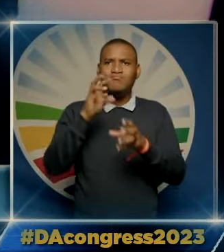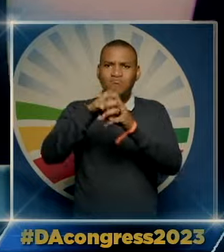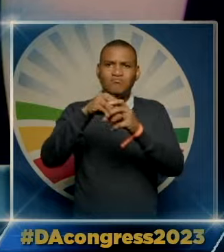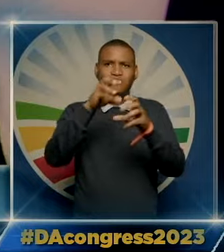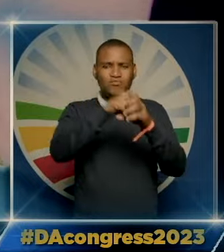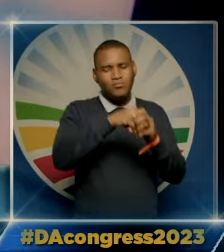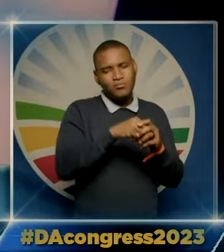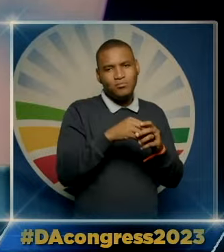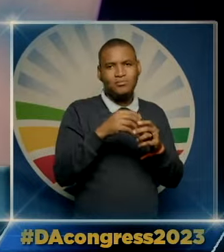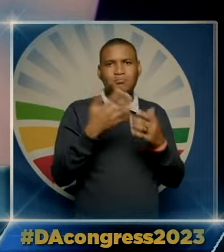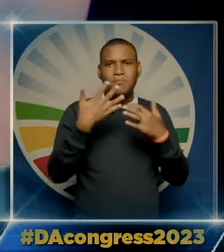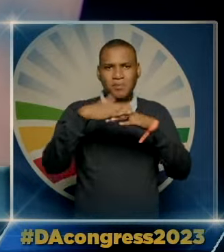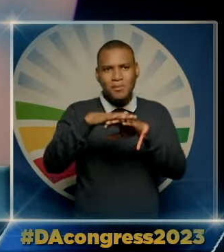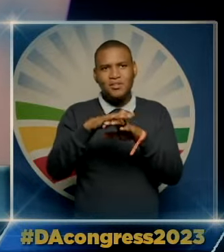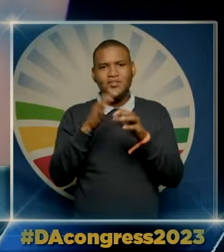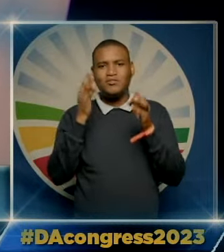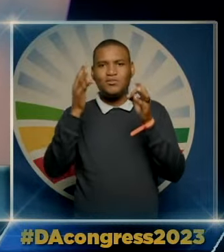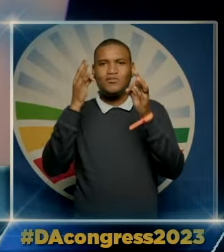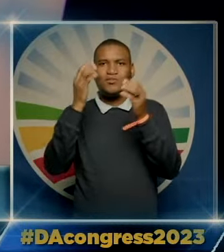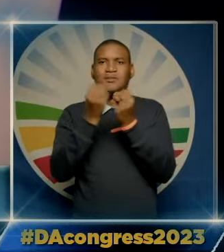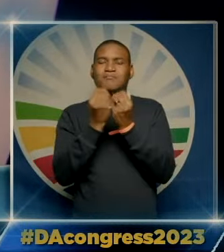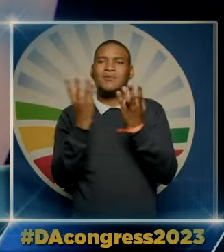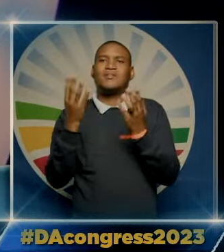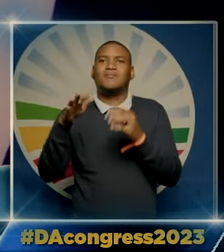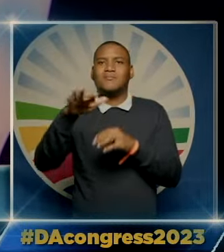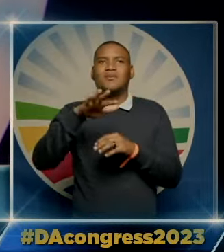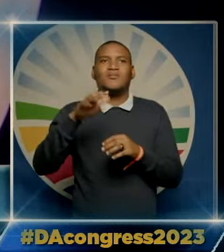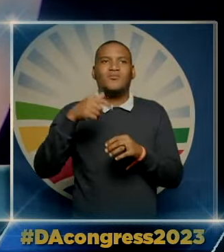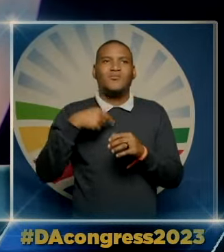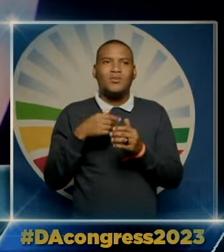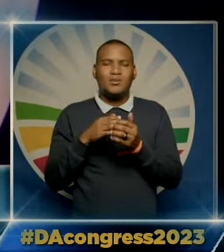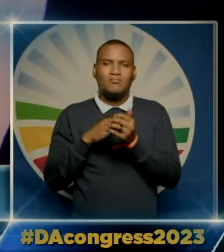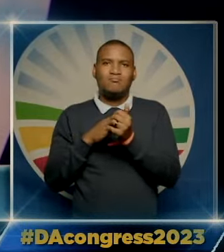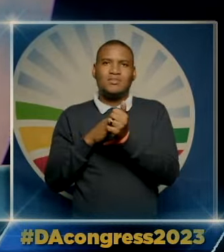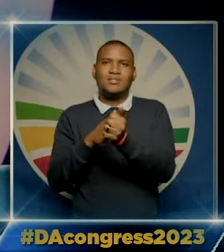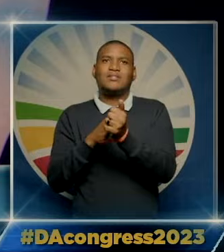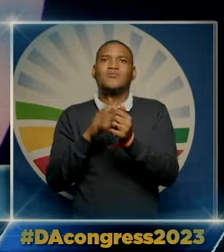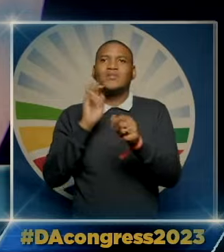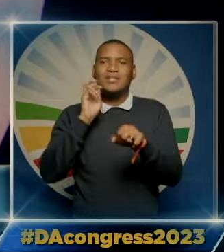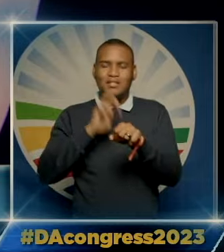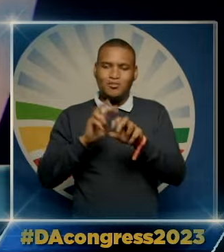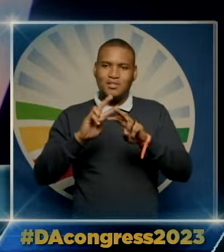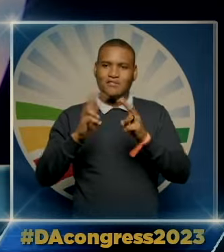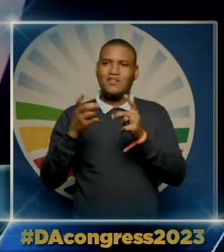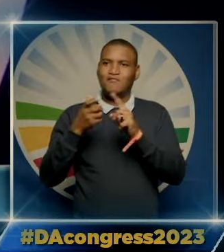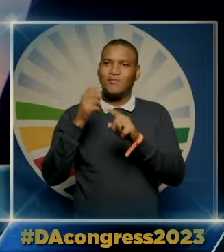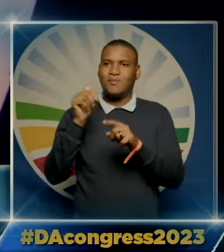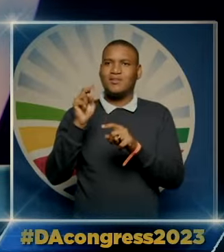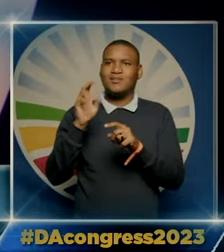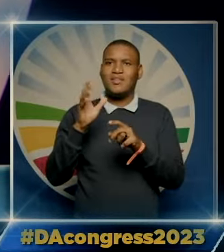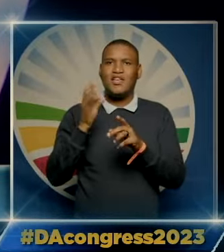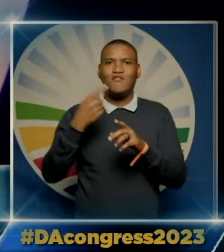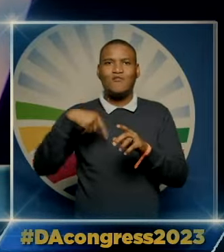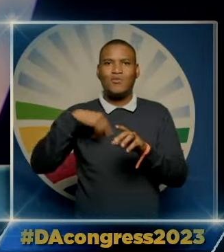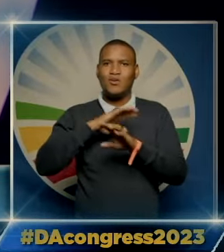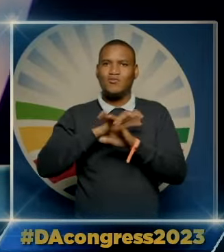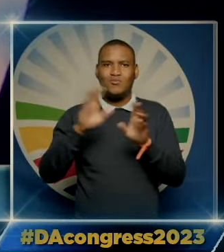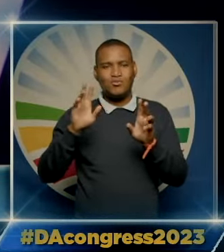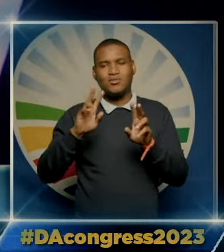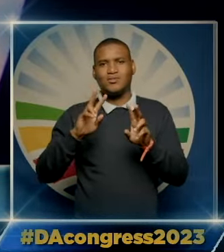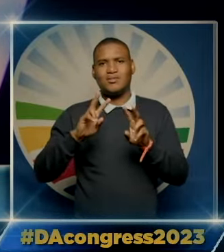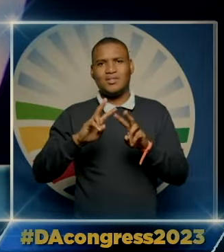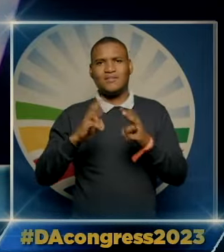that run this country. We have to build an alternative platform. We have to be different to the ANC. If we're not different, we're not useful.